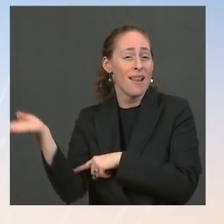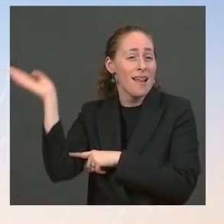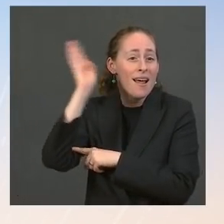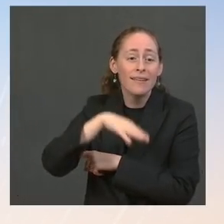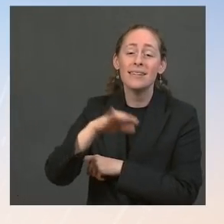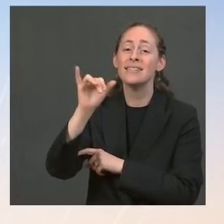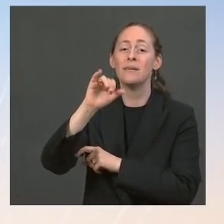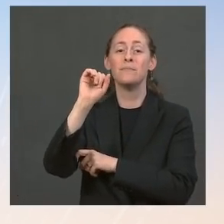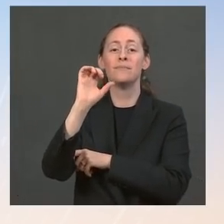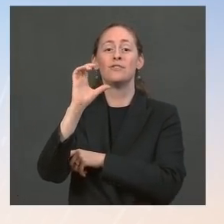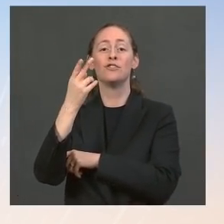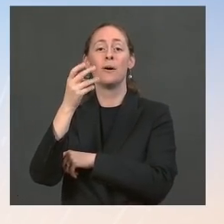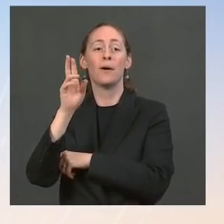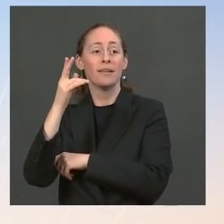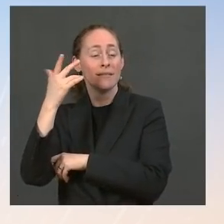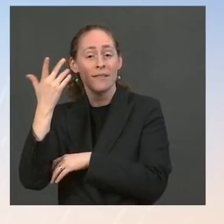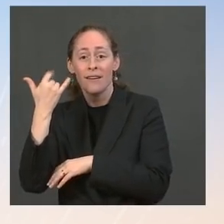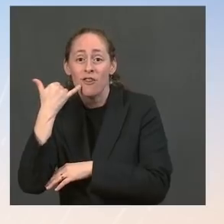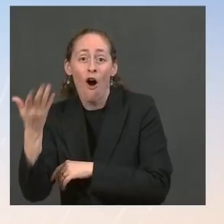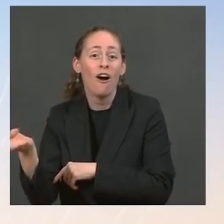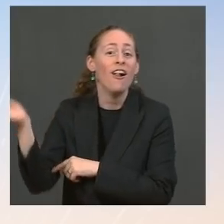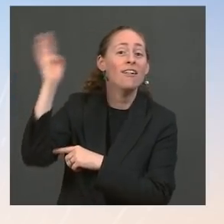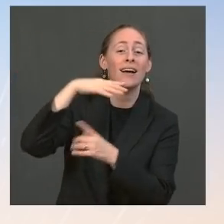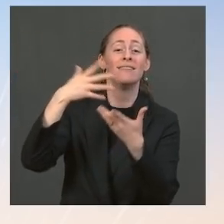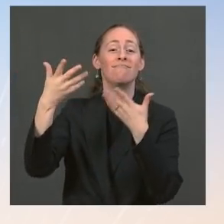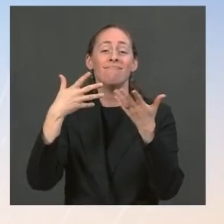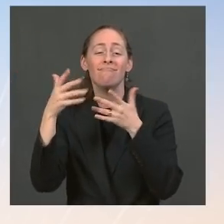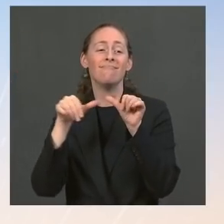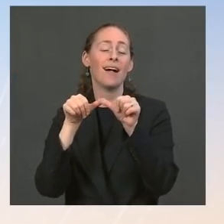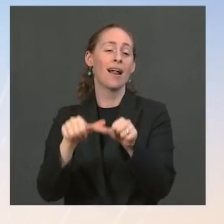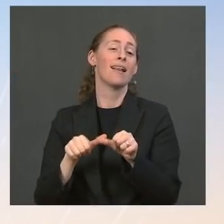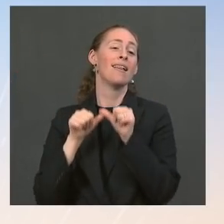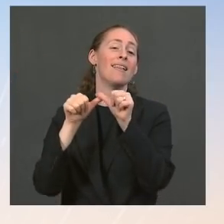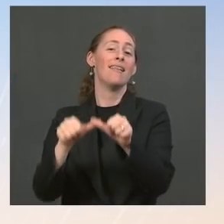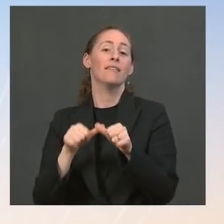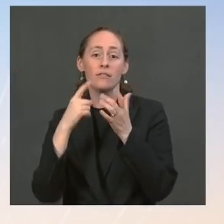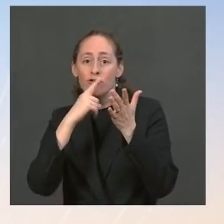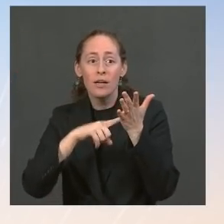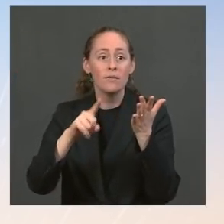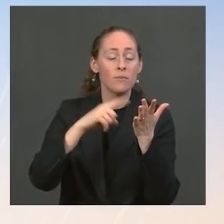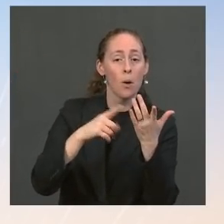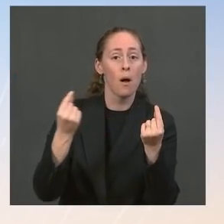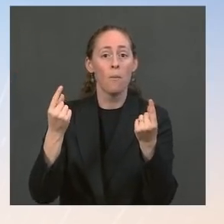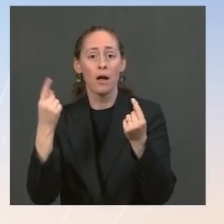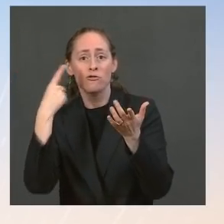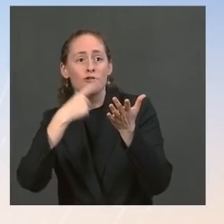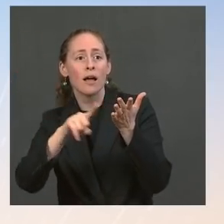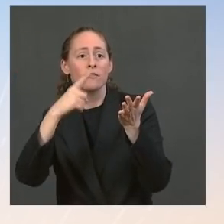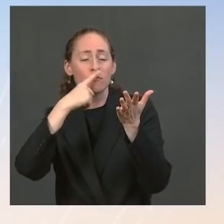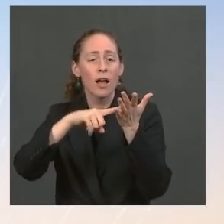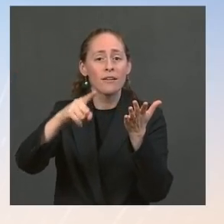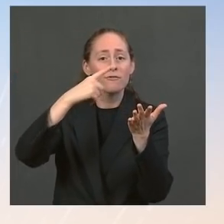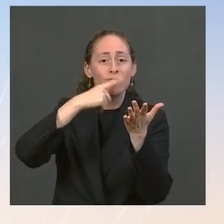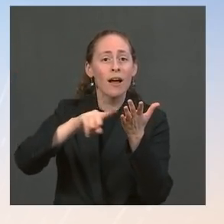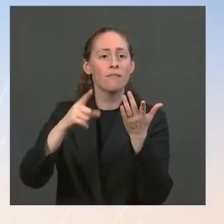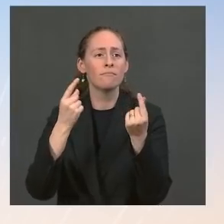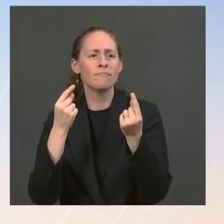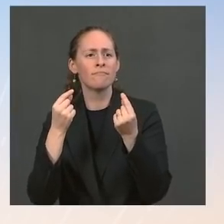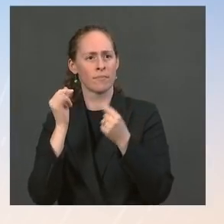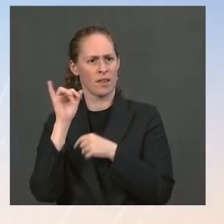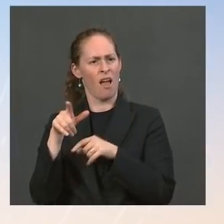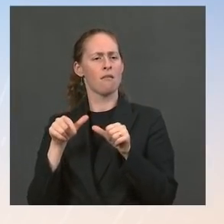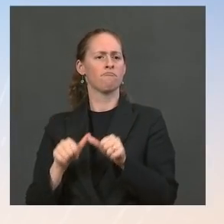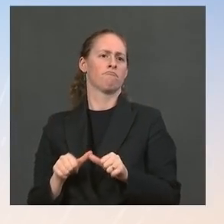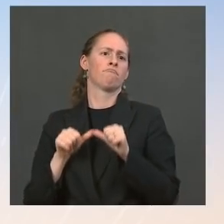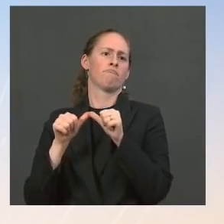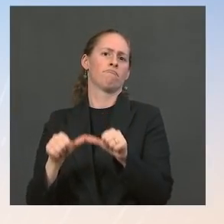the status, to check on where they are, to follow up and maybe a conversation they may have had with his staff. These conversations are happening from the